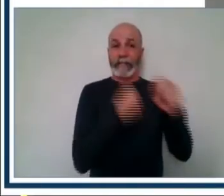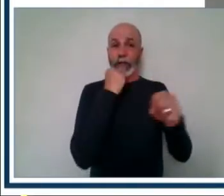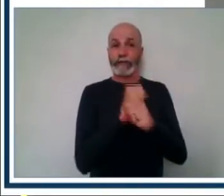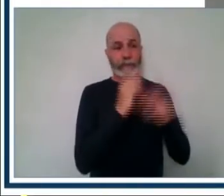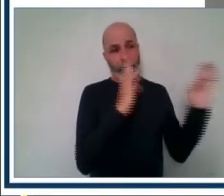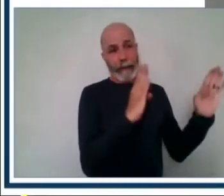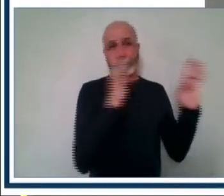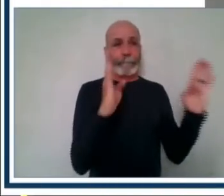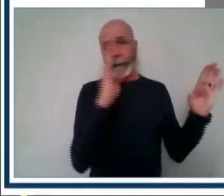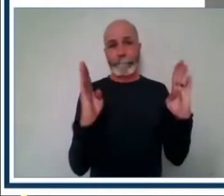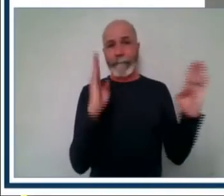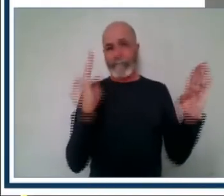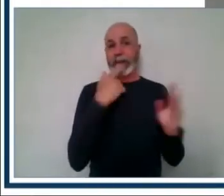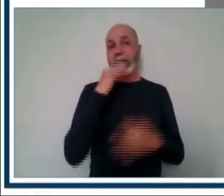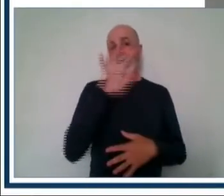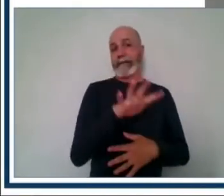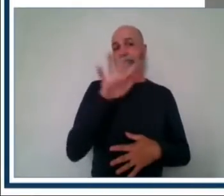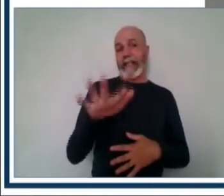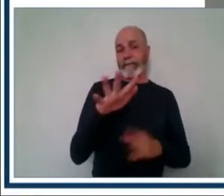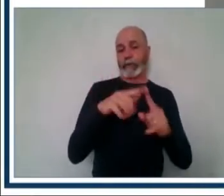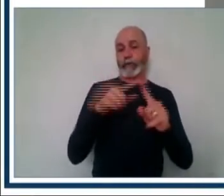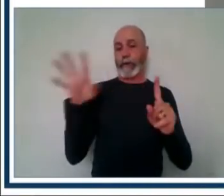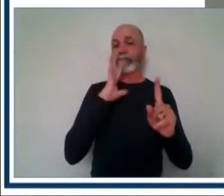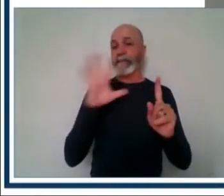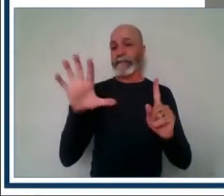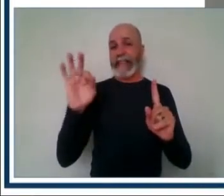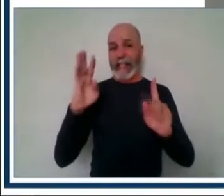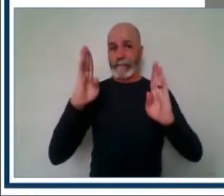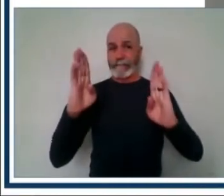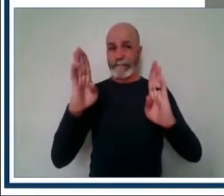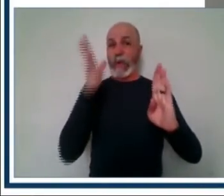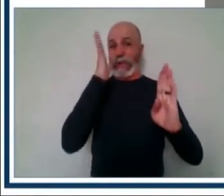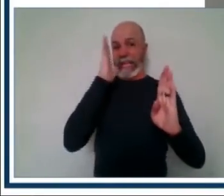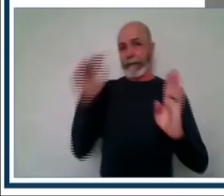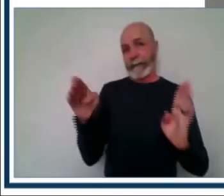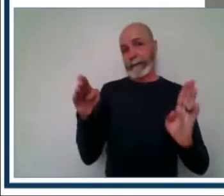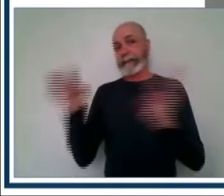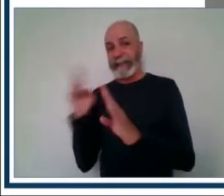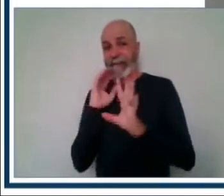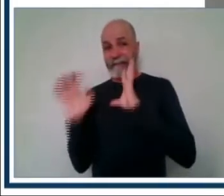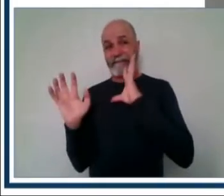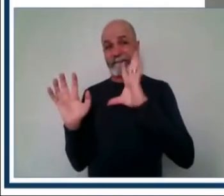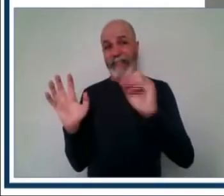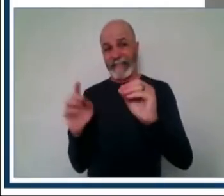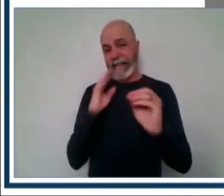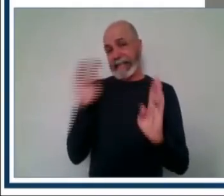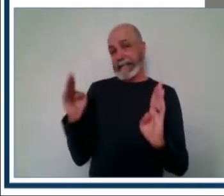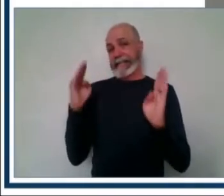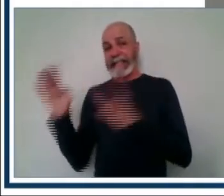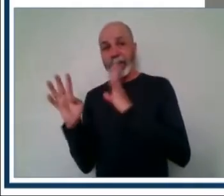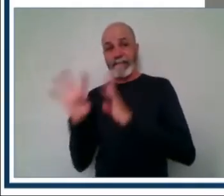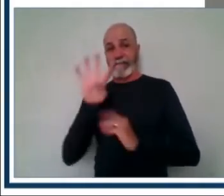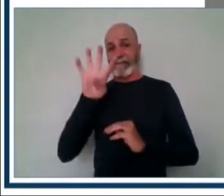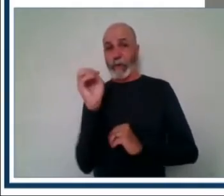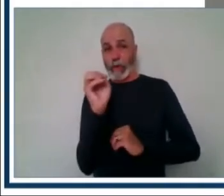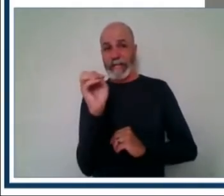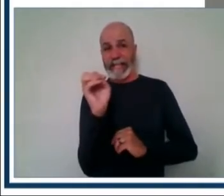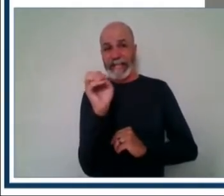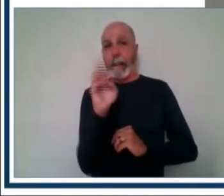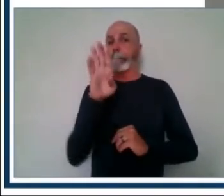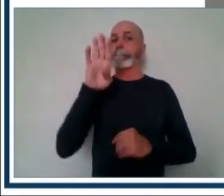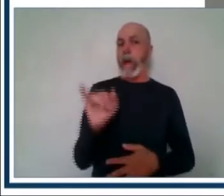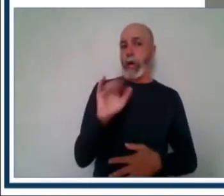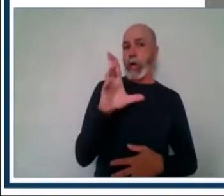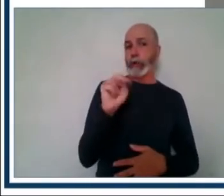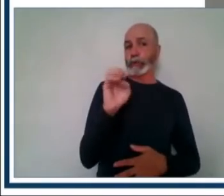the 50-year-olds, within a week or two, 40-year-olds. By once we get into June, we're into 20-year-olds. If we start to change our program